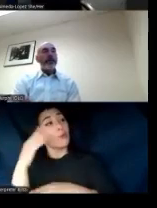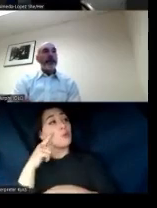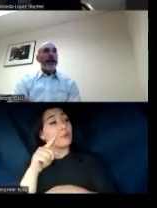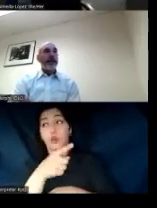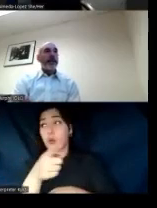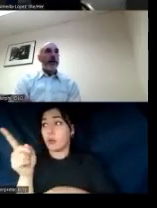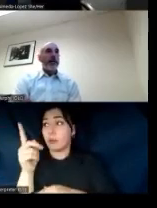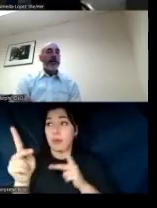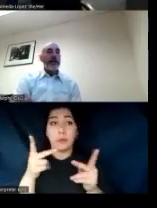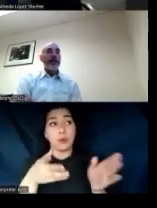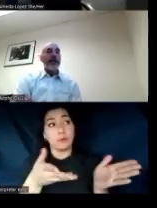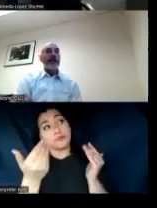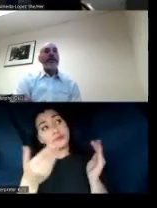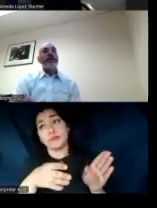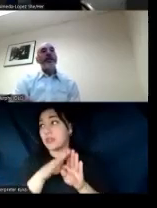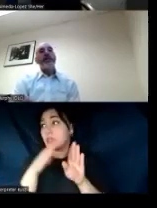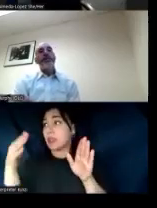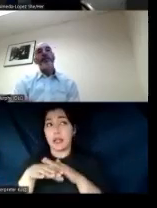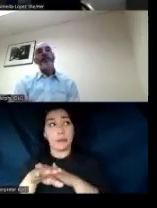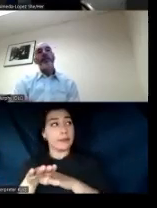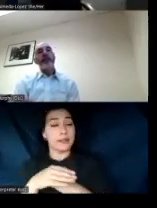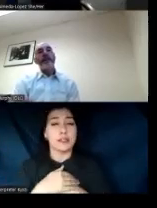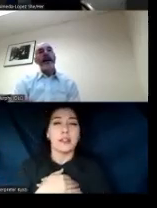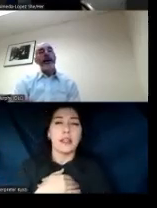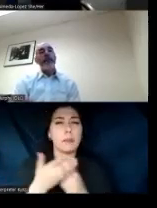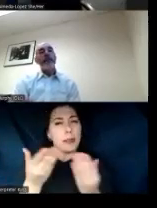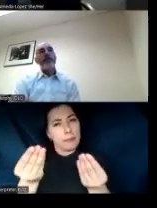But certainly let us know if you have concerns.